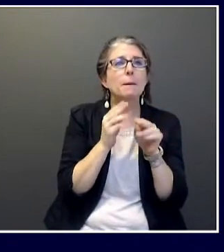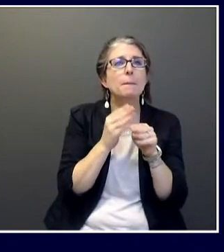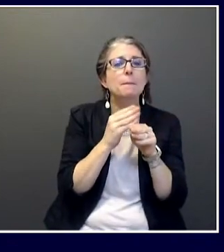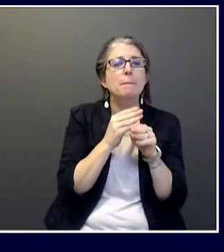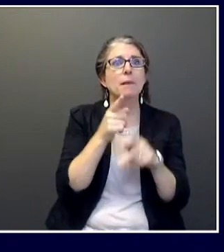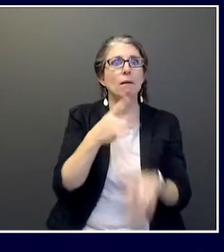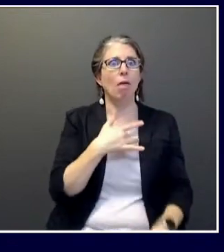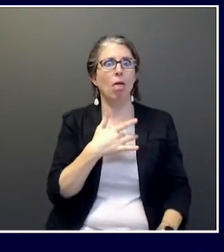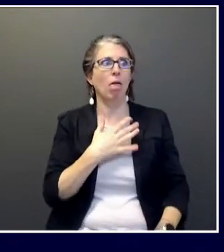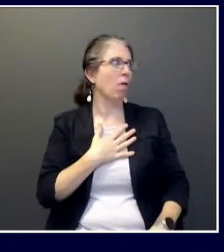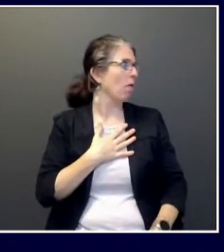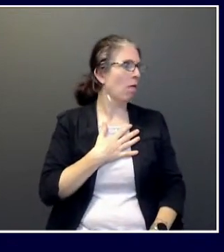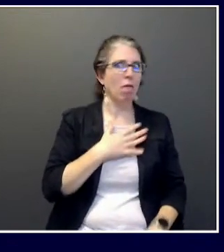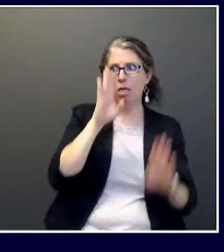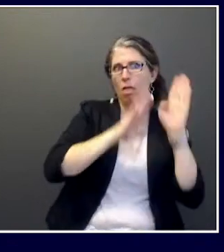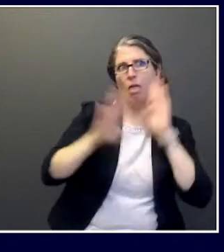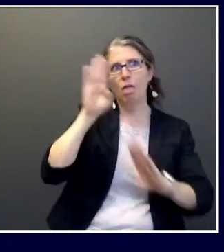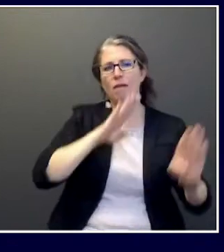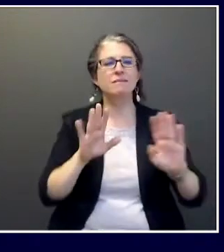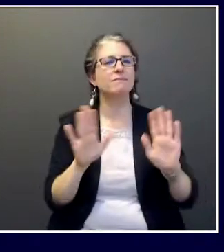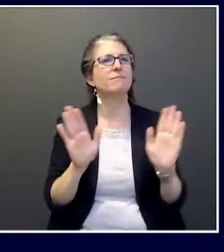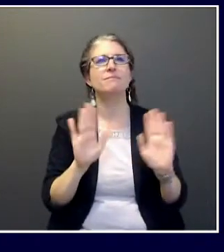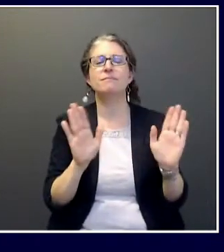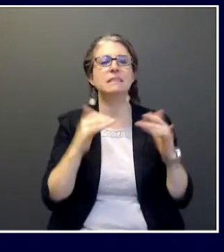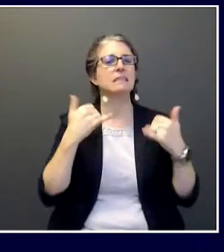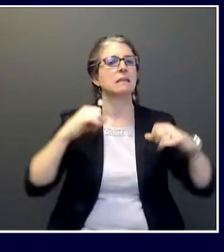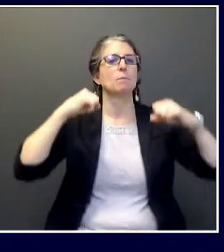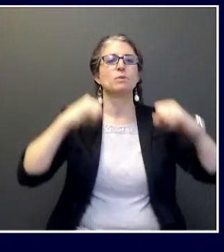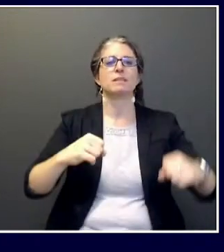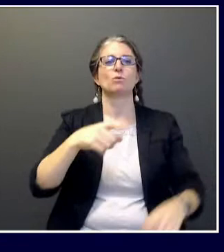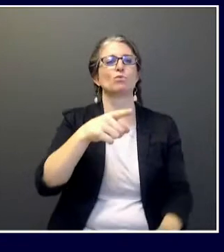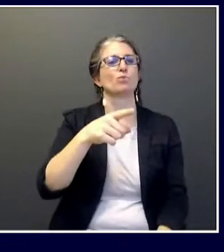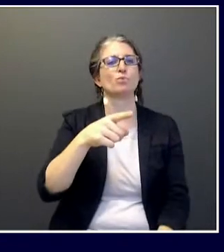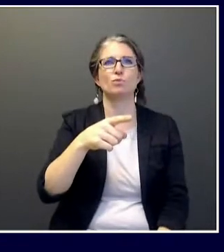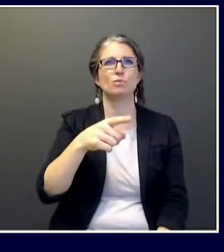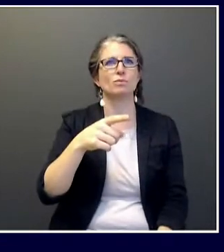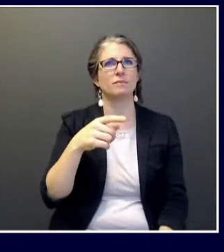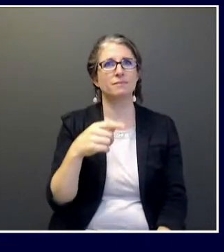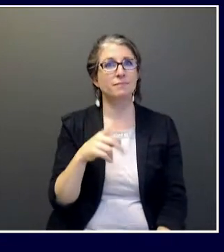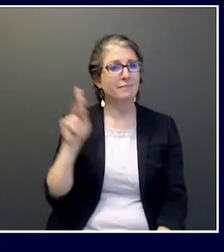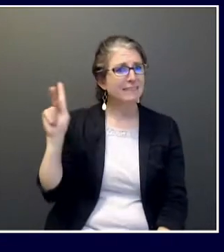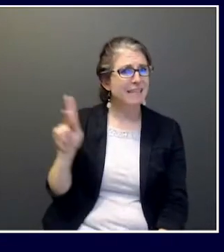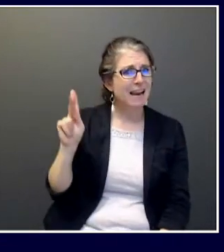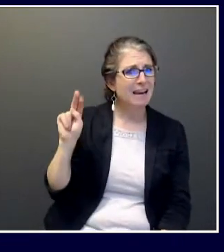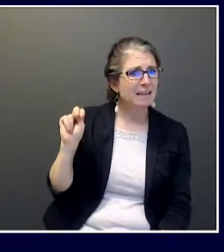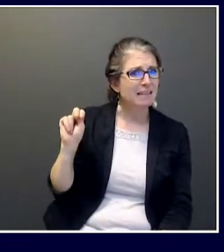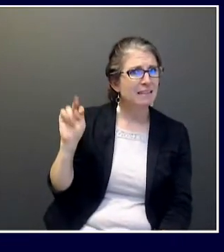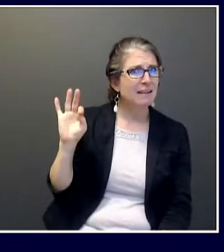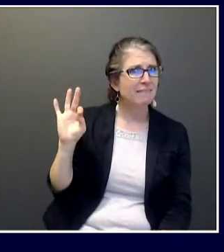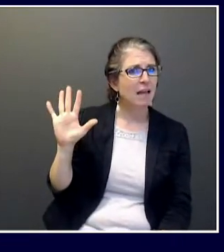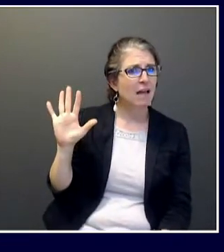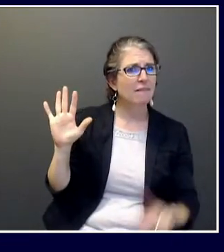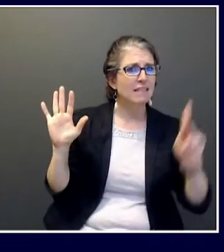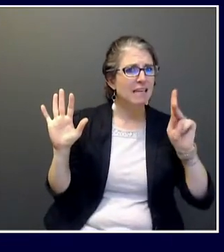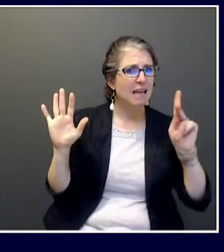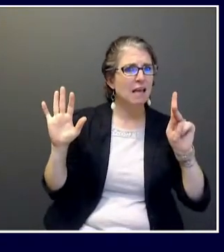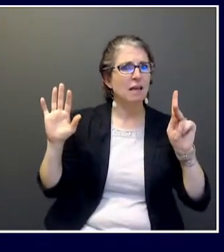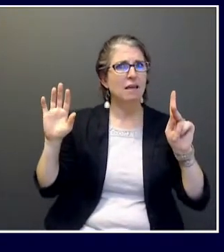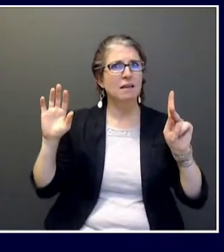mask. It is still doing a very good job. And the KN95s and surgical masks are roughly equivalent?